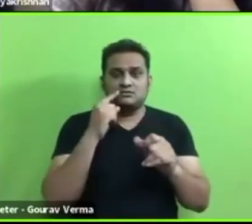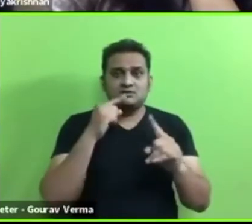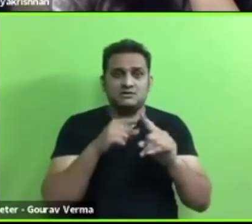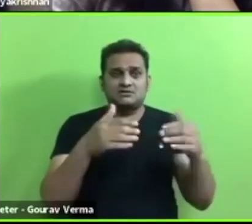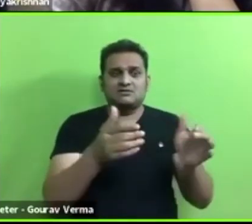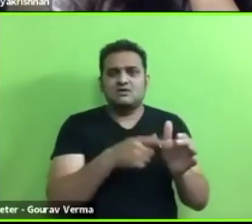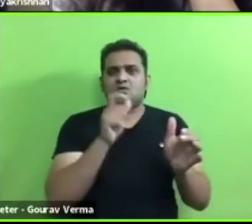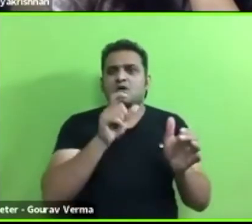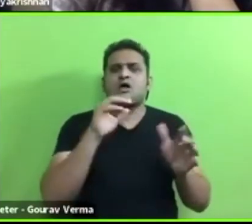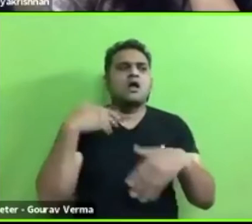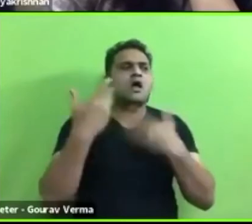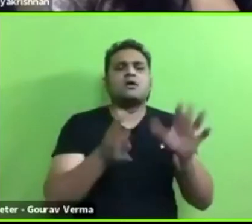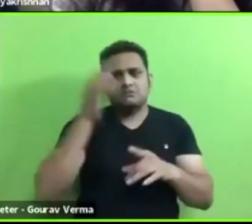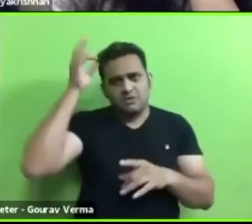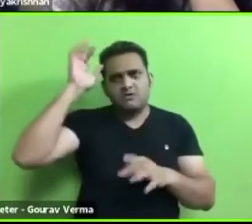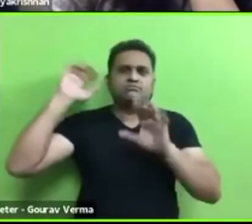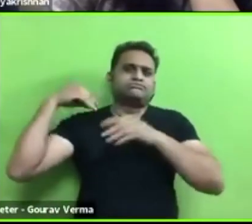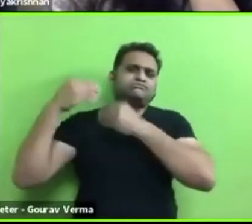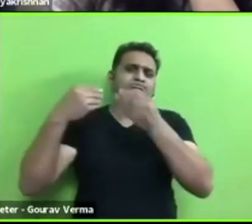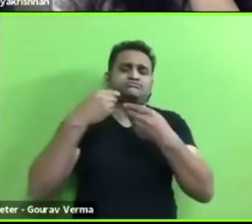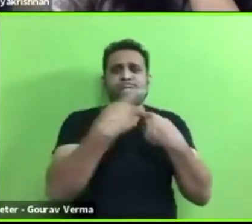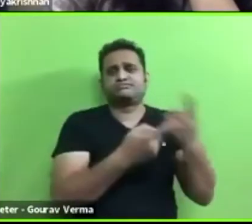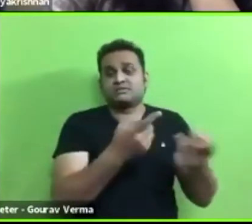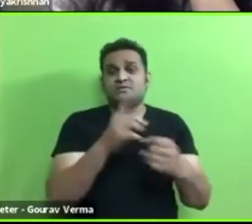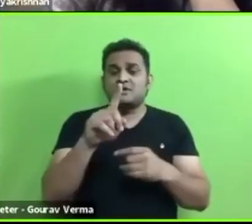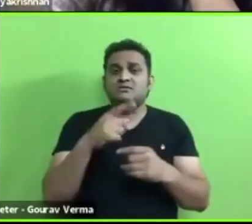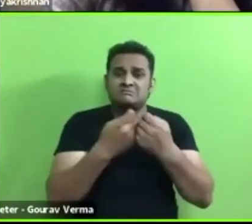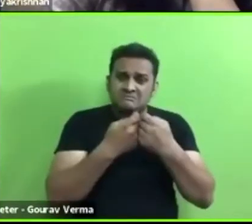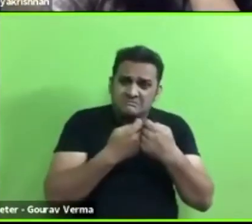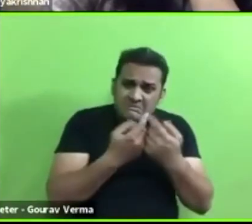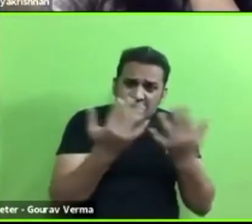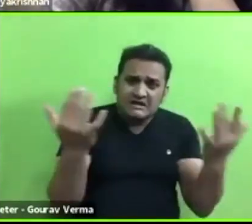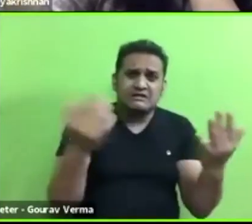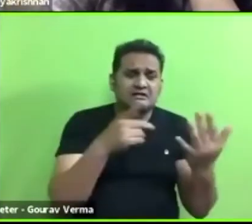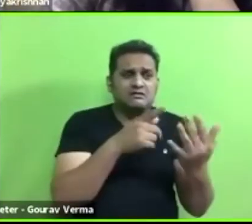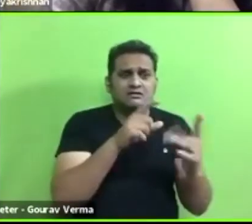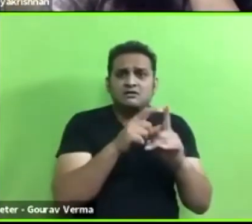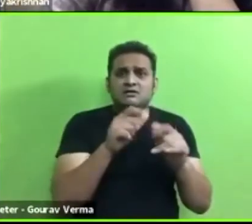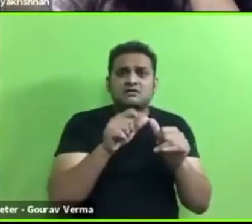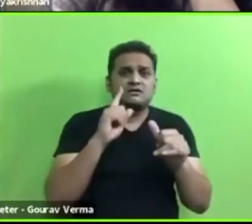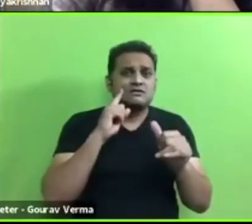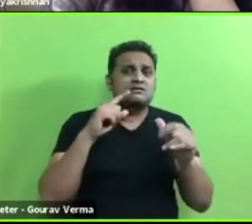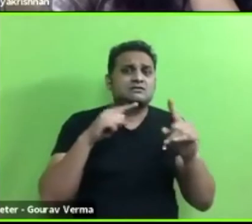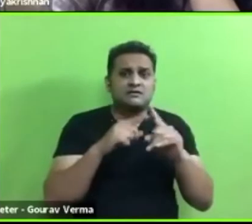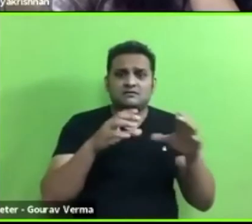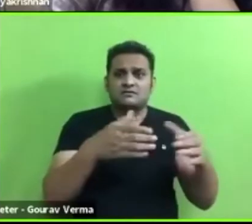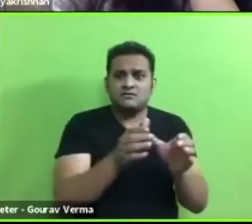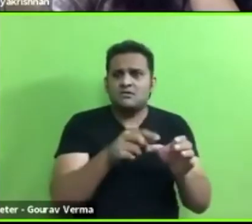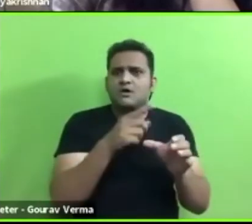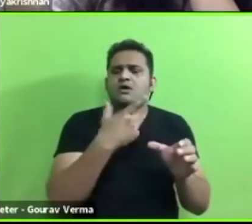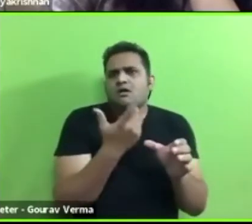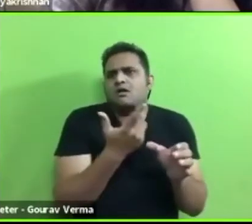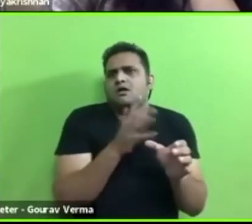that world. But the truth is there are many Dalits who are very full of belief and faith. So how does one locate